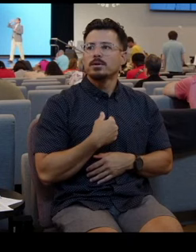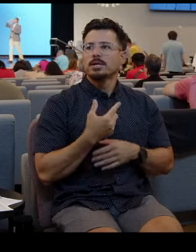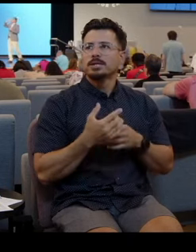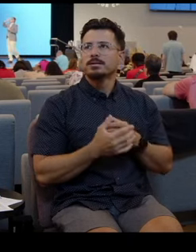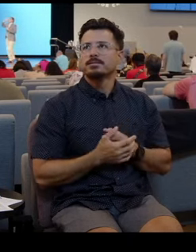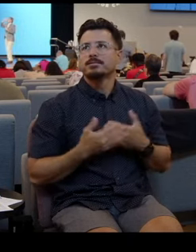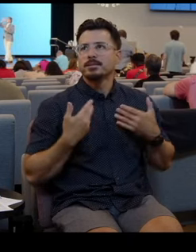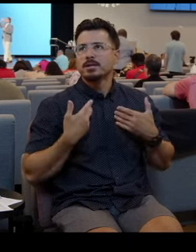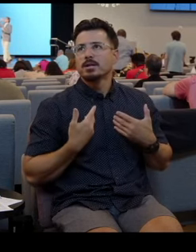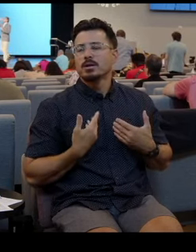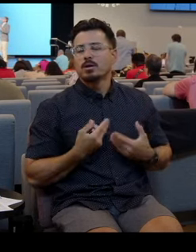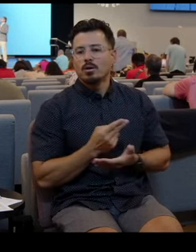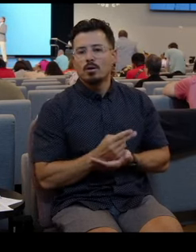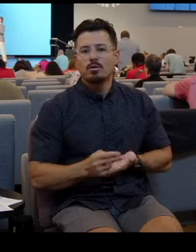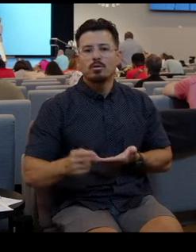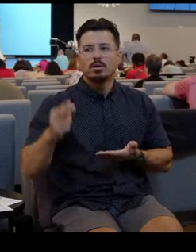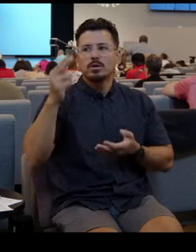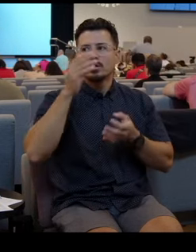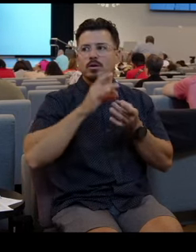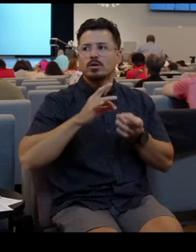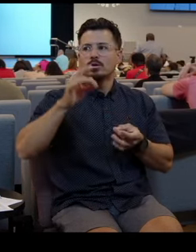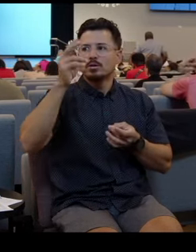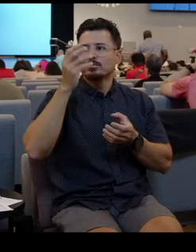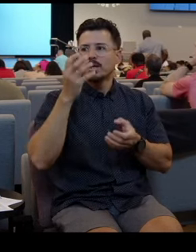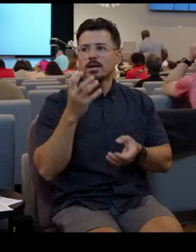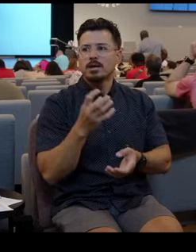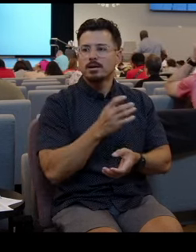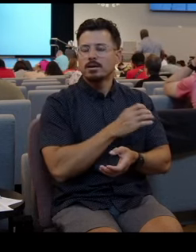And today